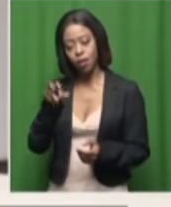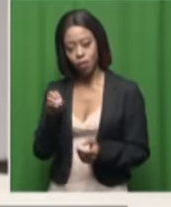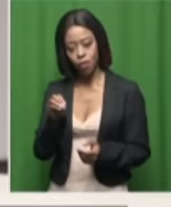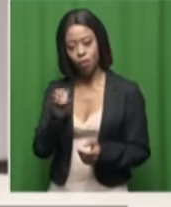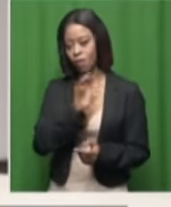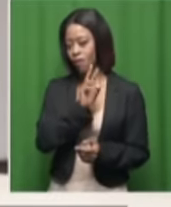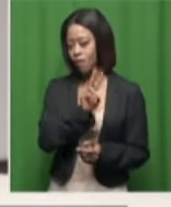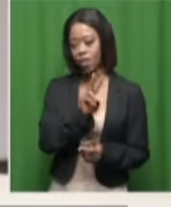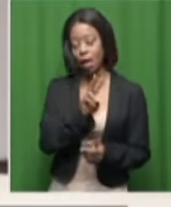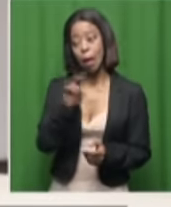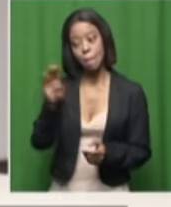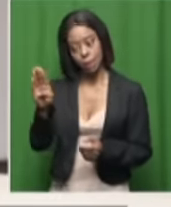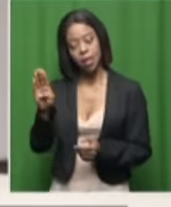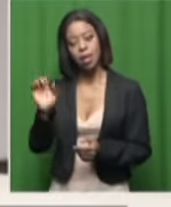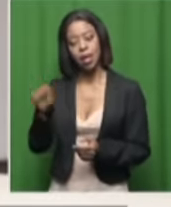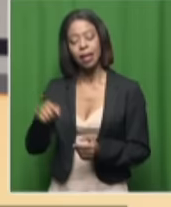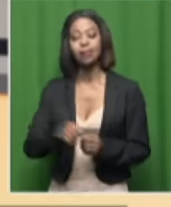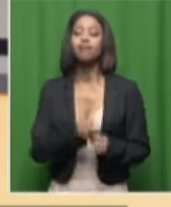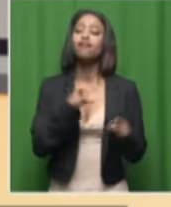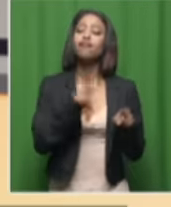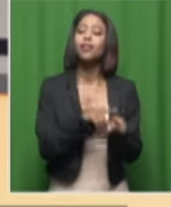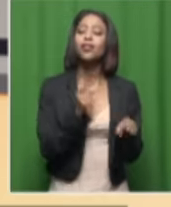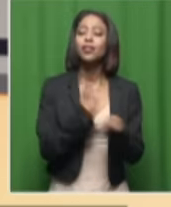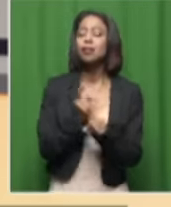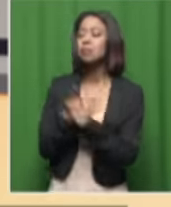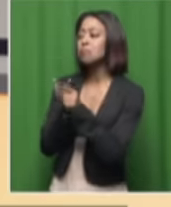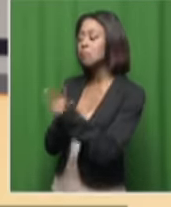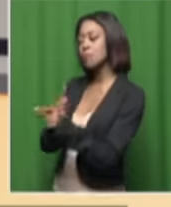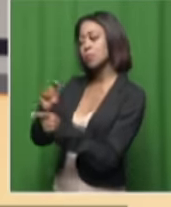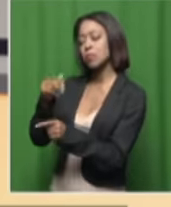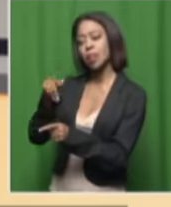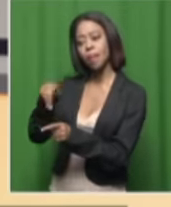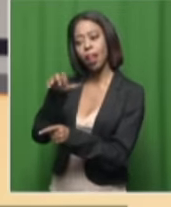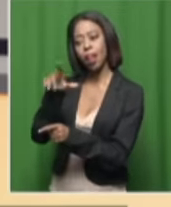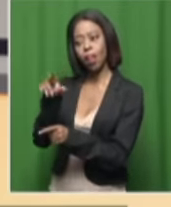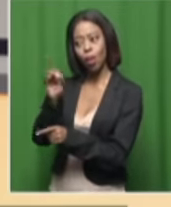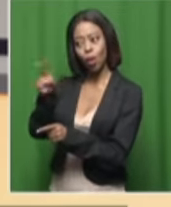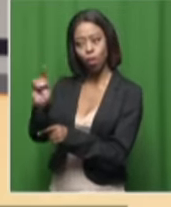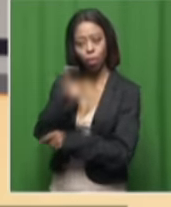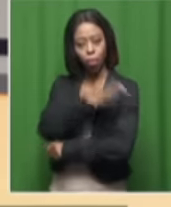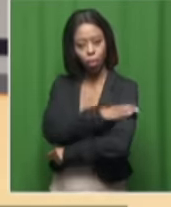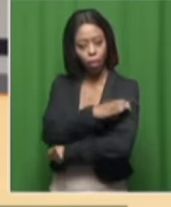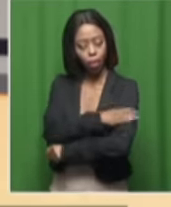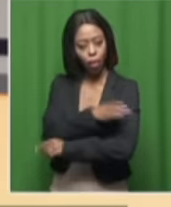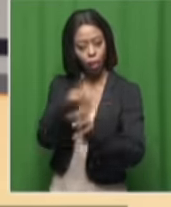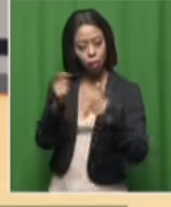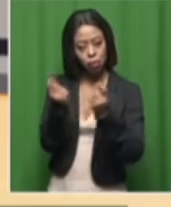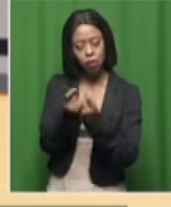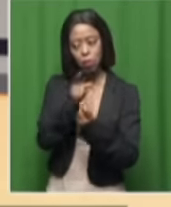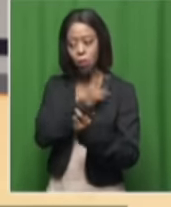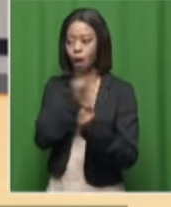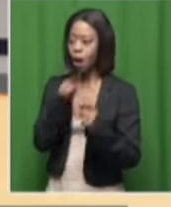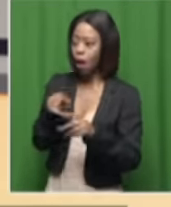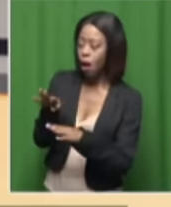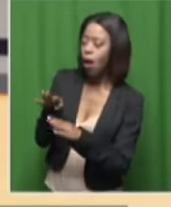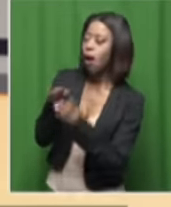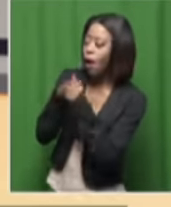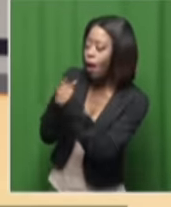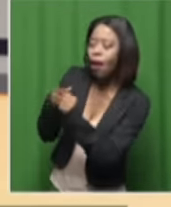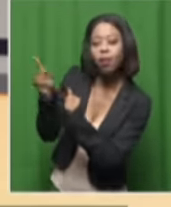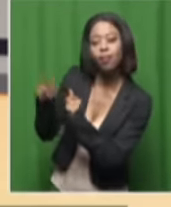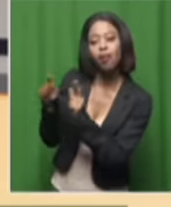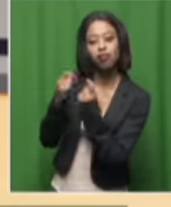All right, Coach, thank you so much for that. Thapelo, let me come to you. You're the captain of the team. You're the man that the team looks to for